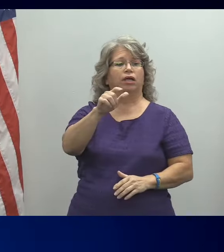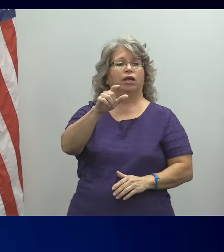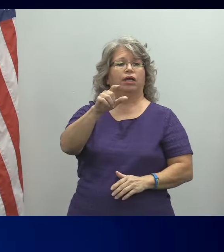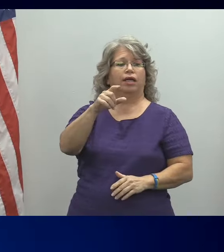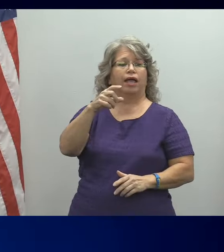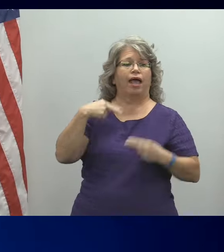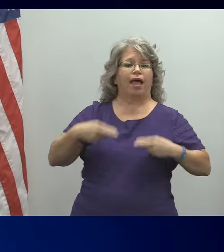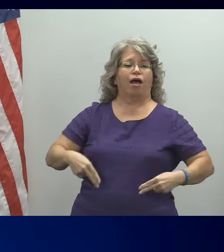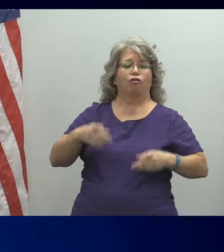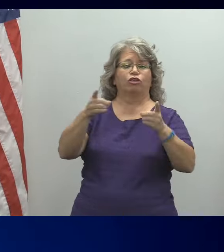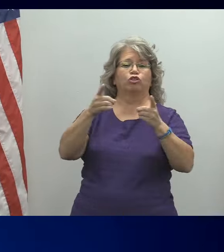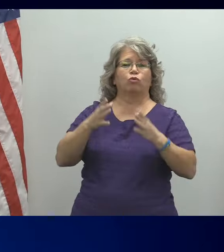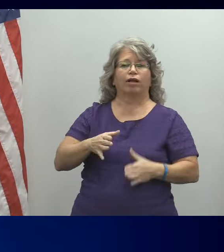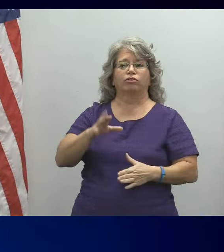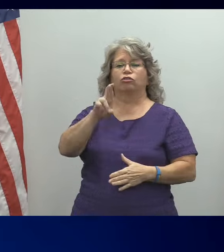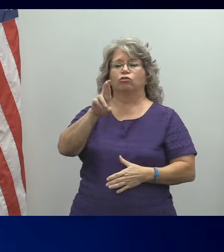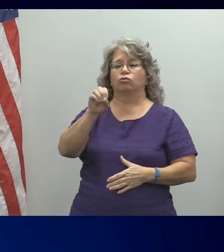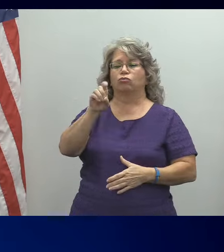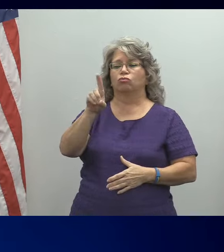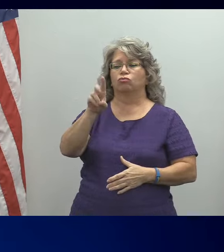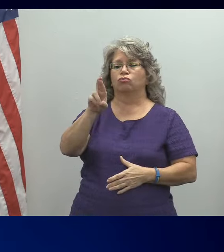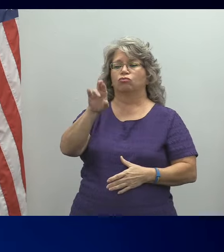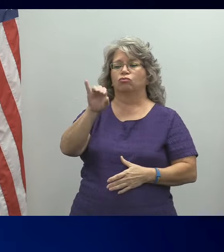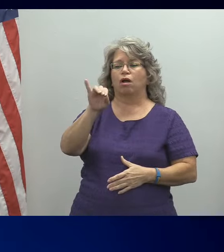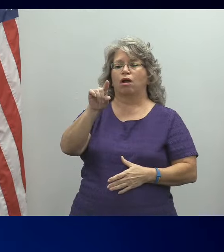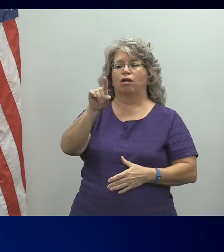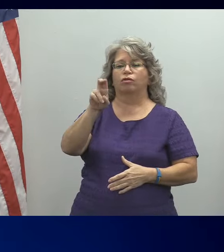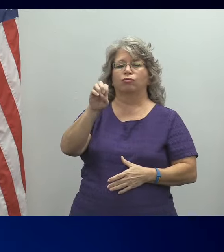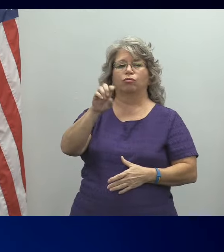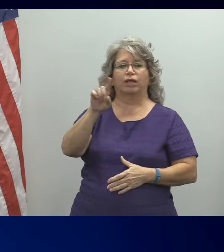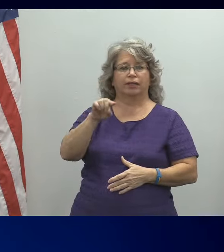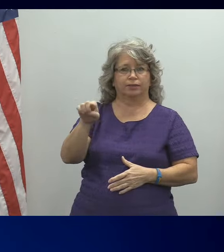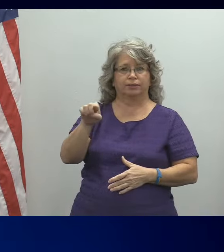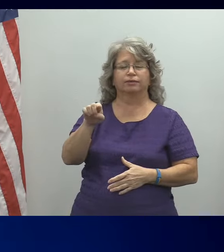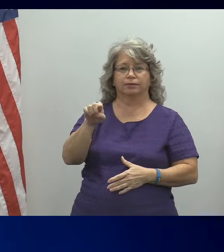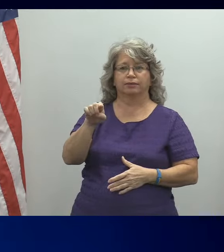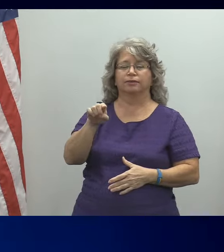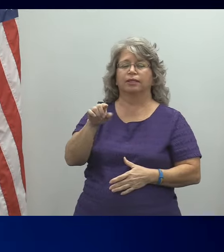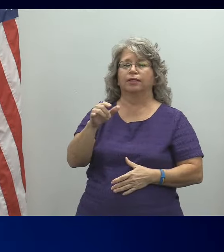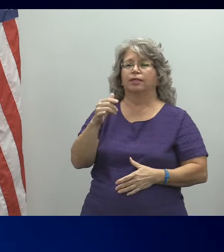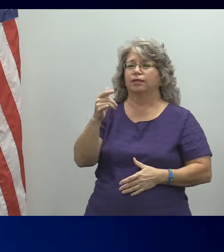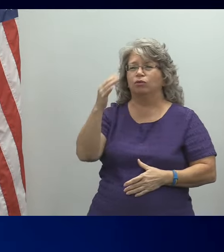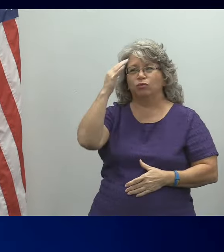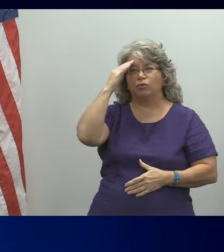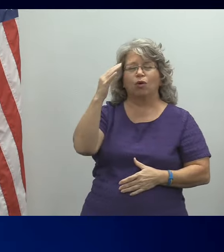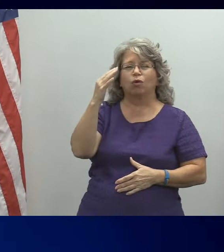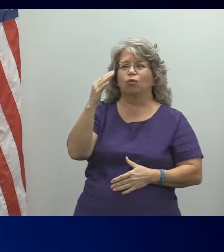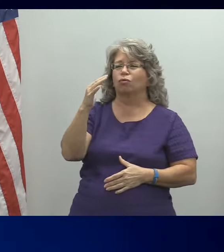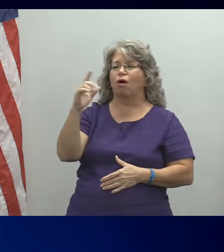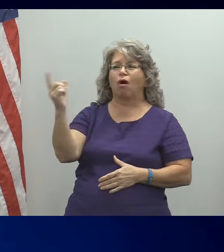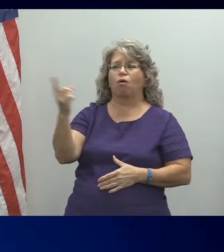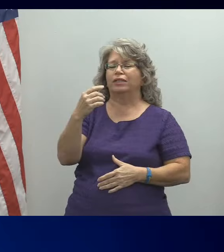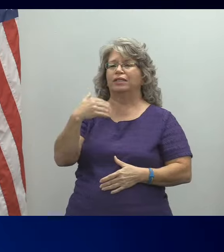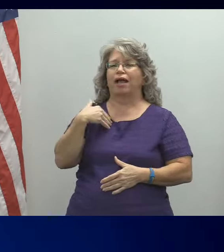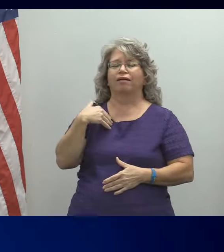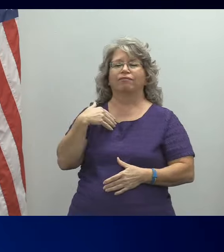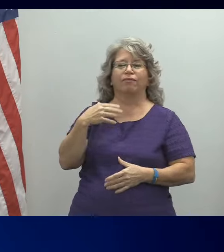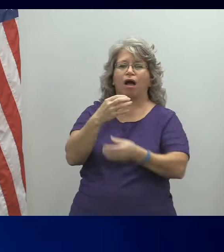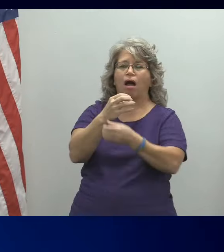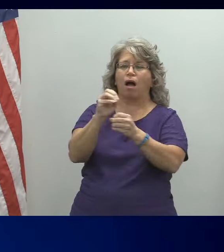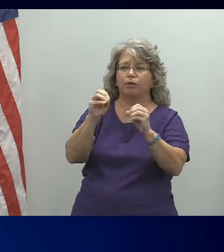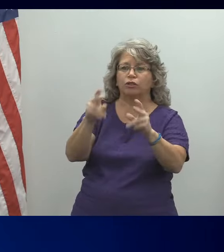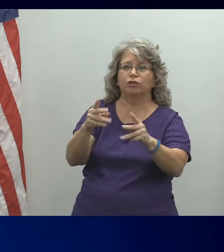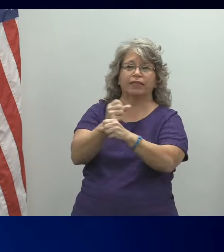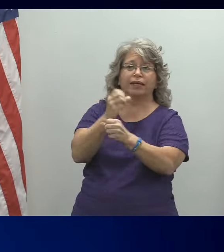that the opportunities to get information are the same opportunities to stay safe. And that is what we want